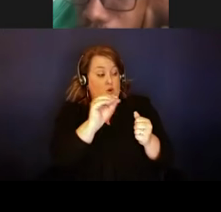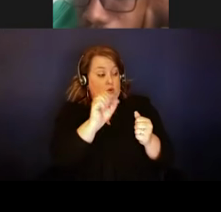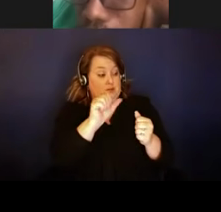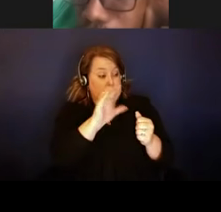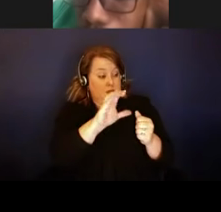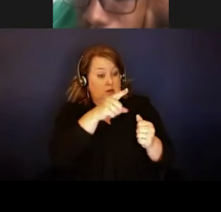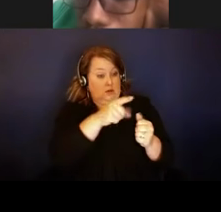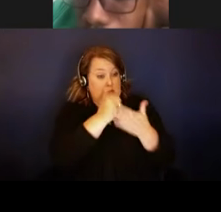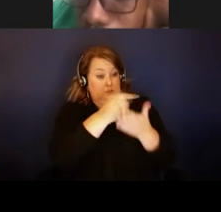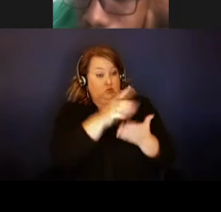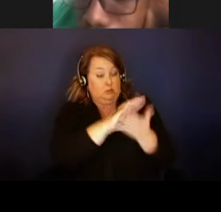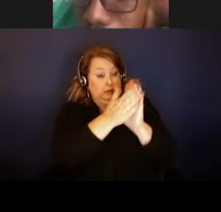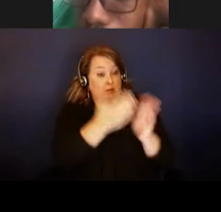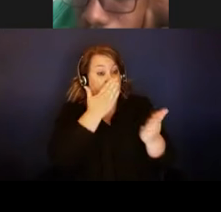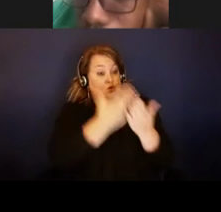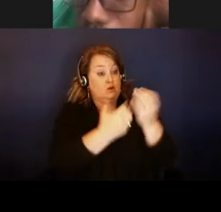advocate?